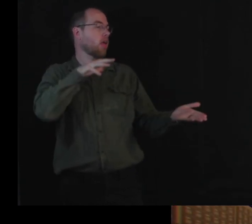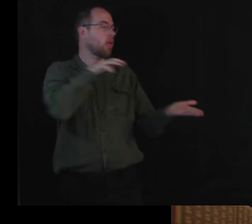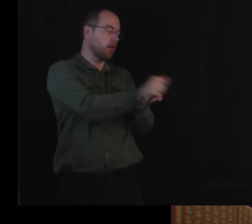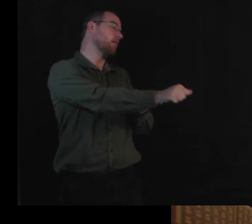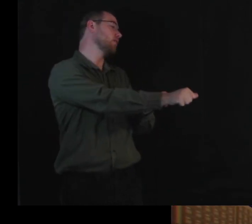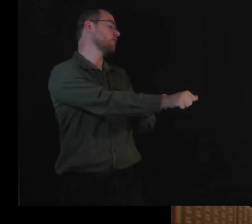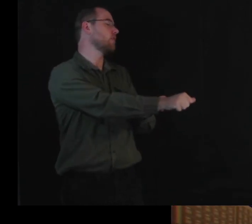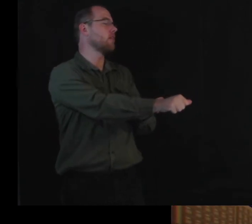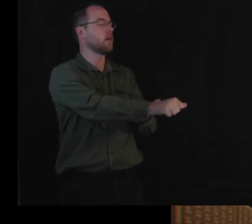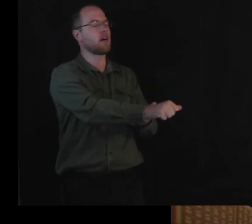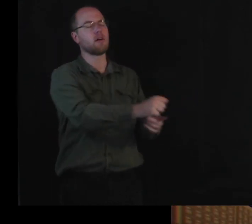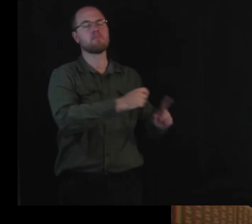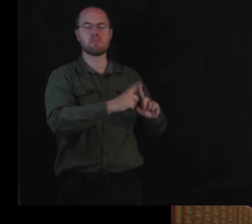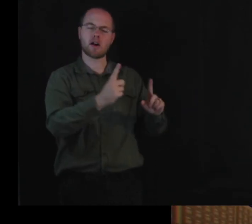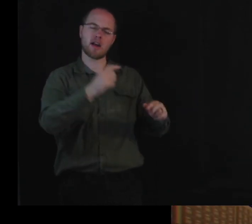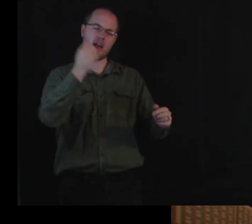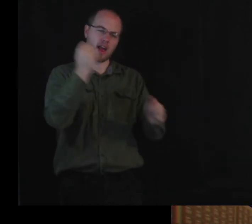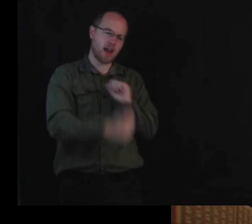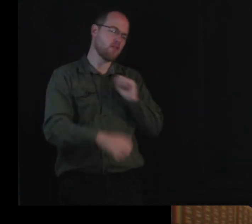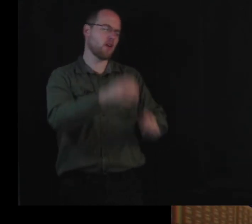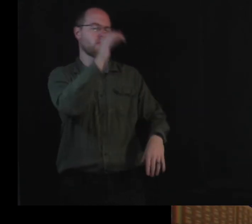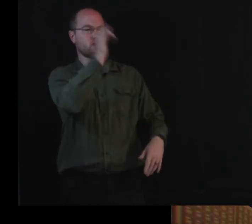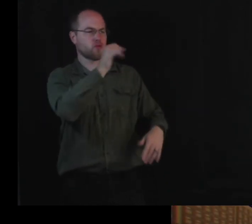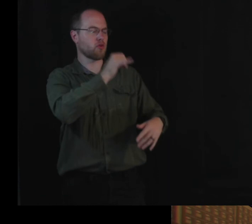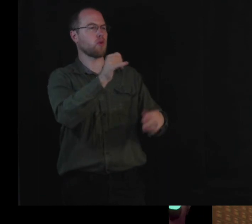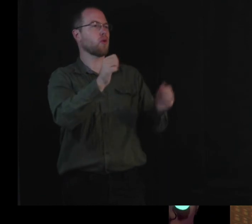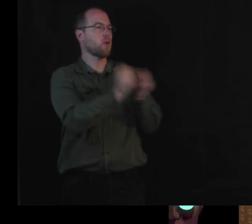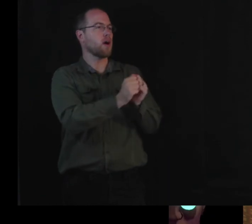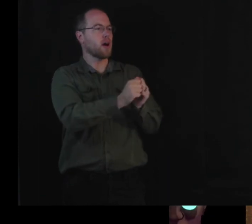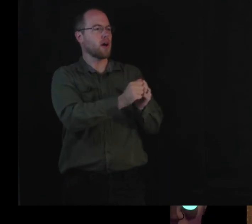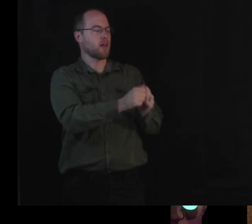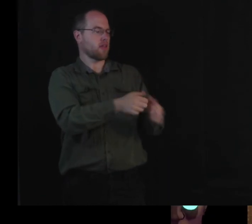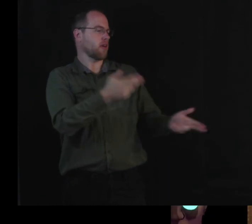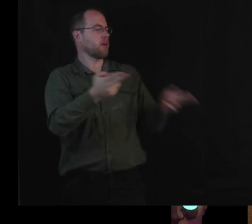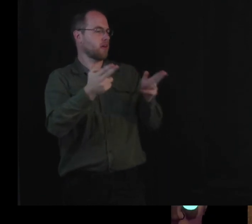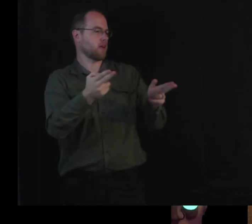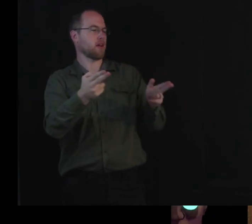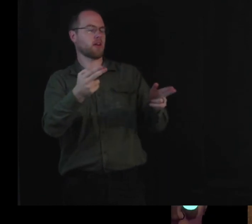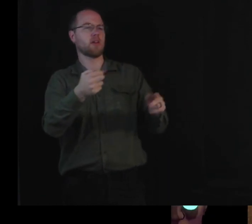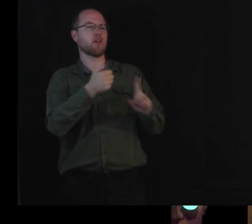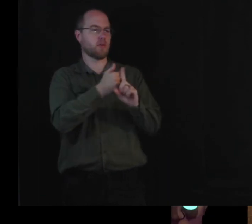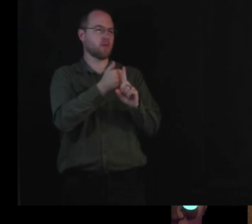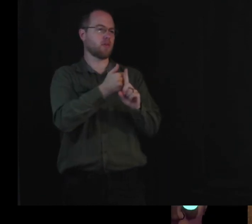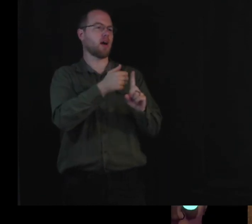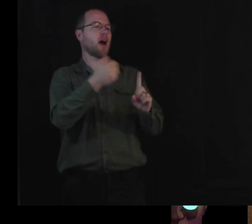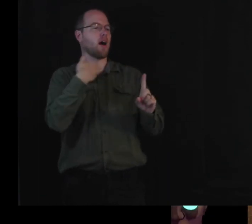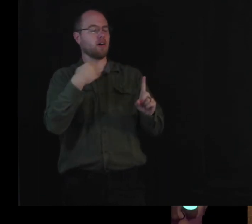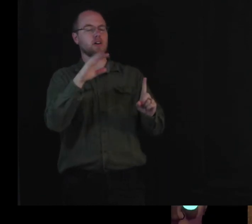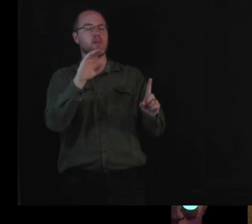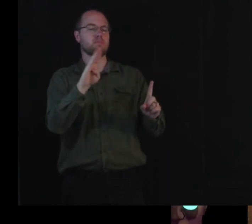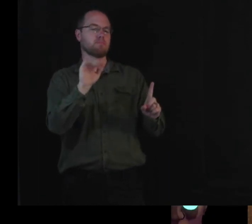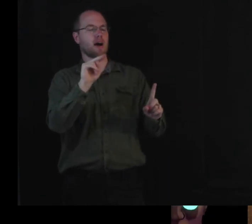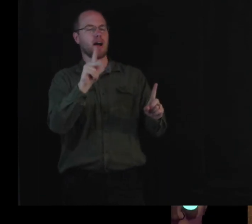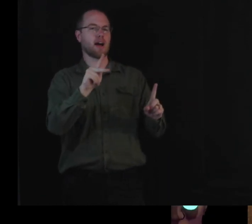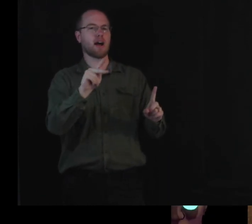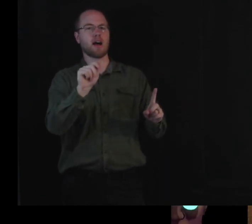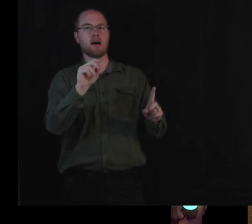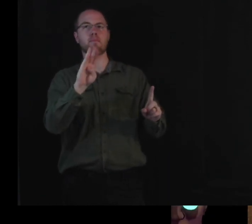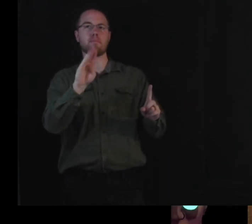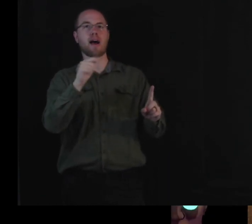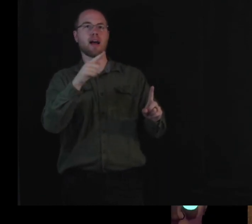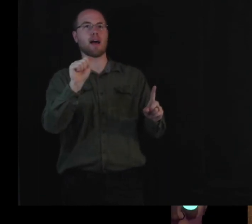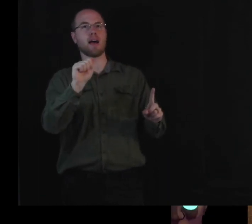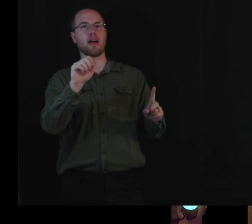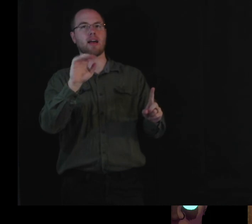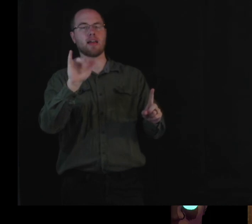every fool with a gun wants to be the one who got Baba Yaga. The best laid plans of mice and men